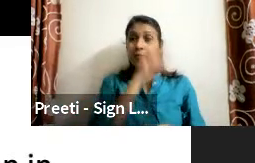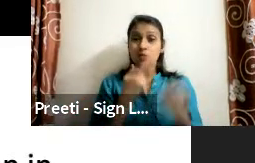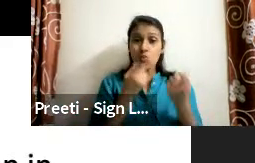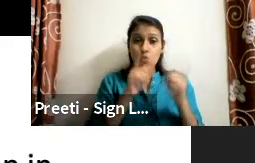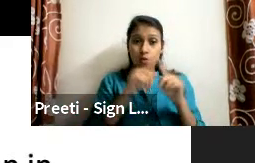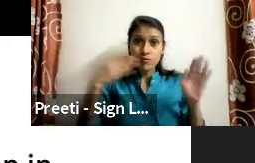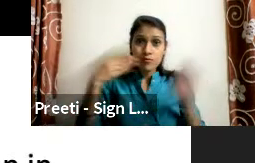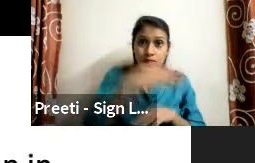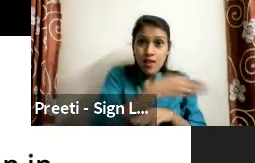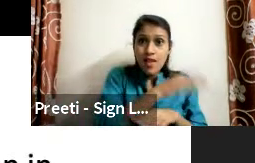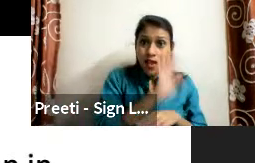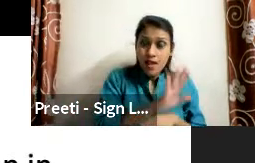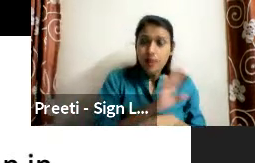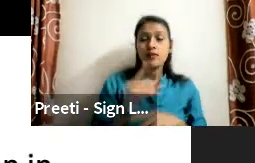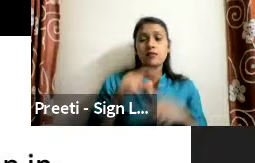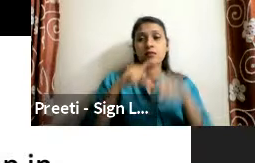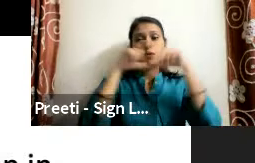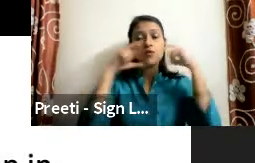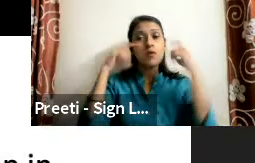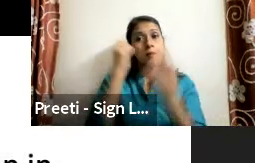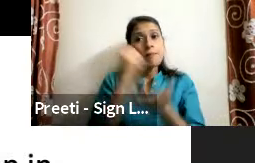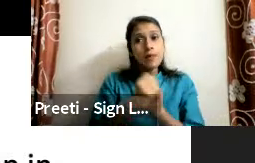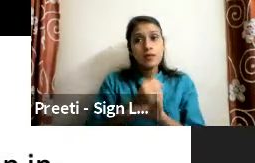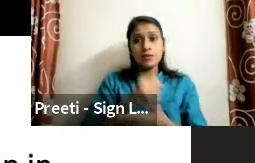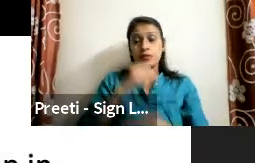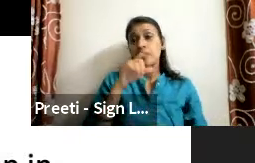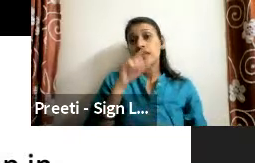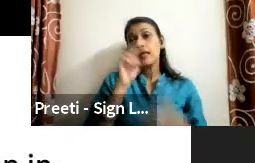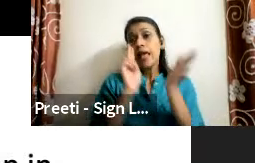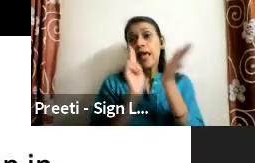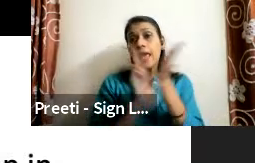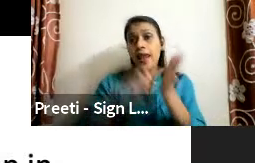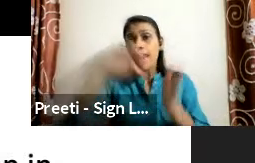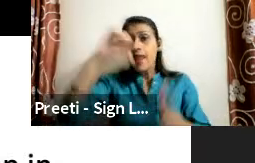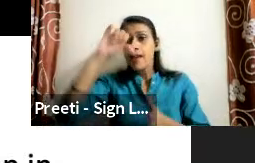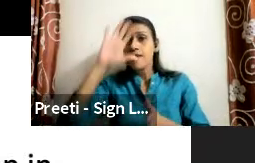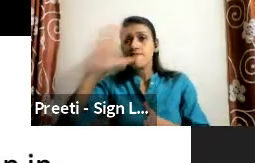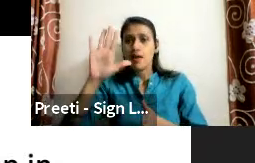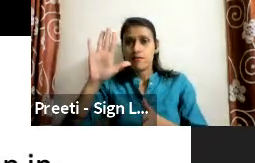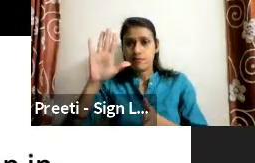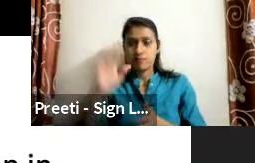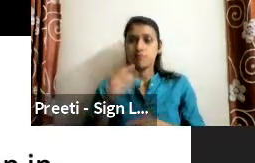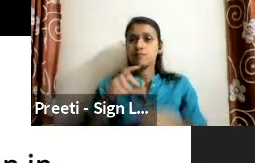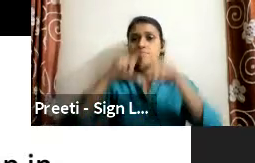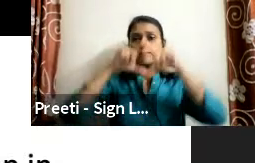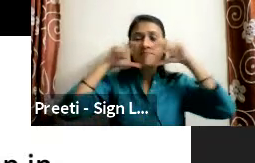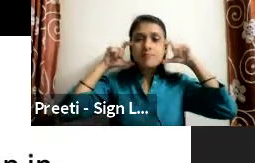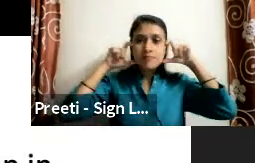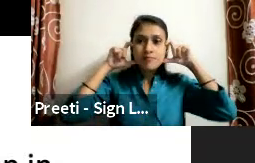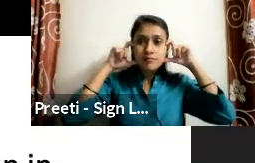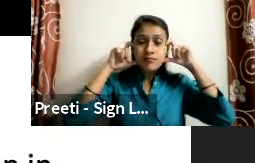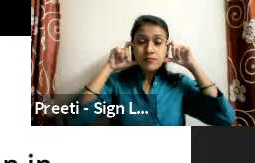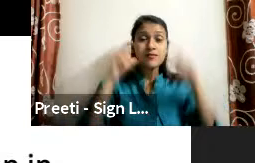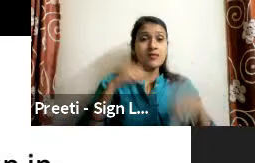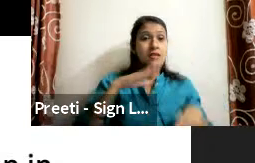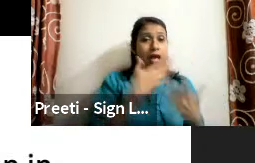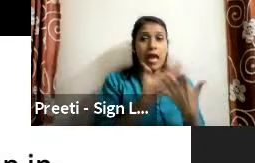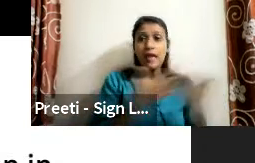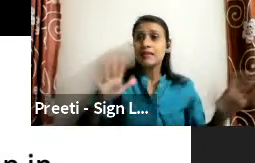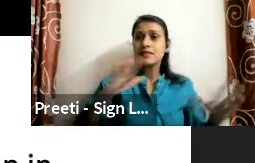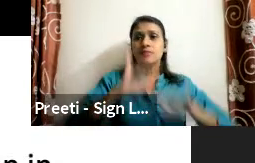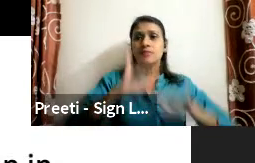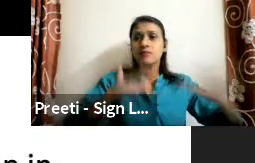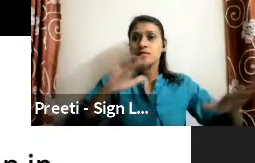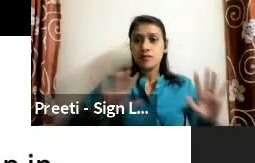N95 mask. They should not be touching the front portion of the mask. Change immediately if the mask